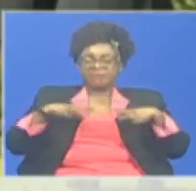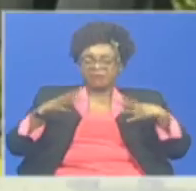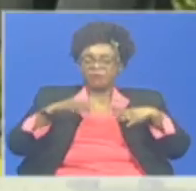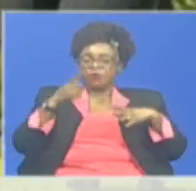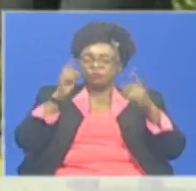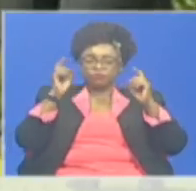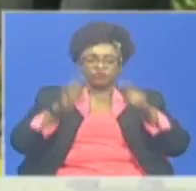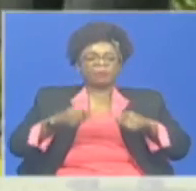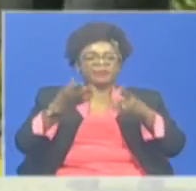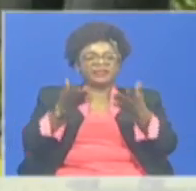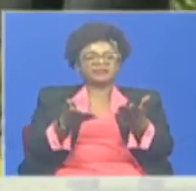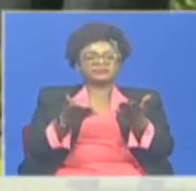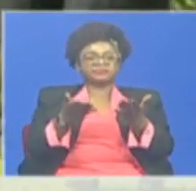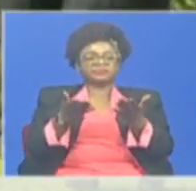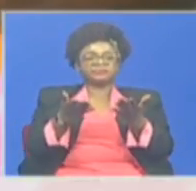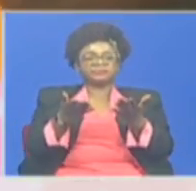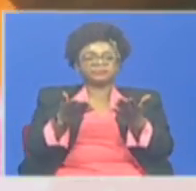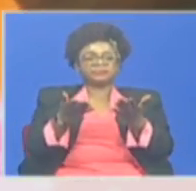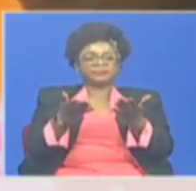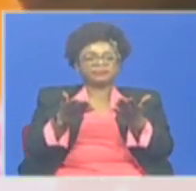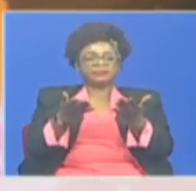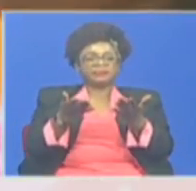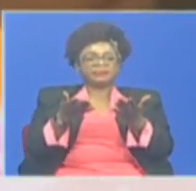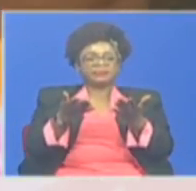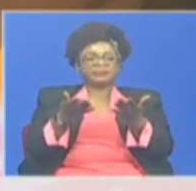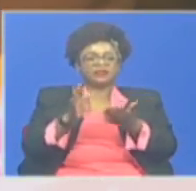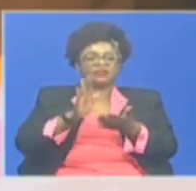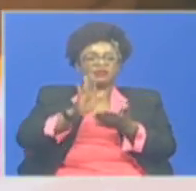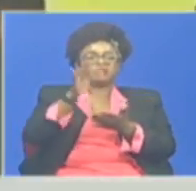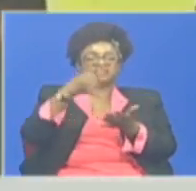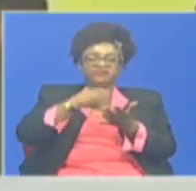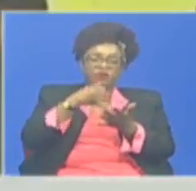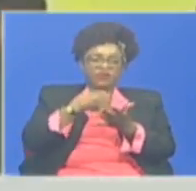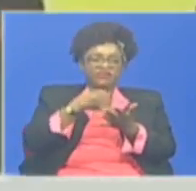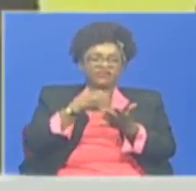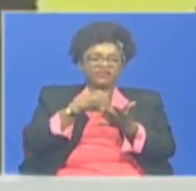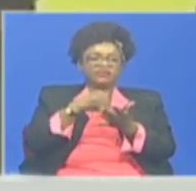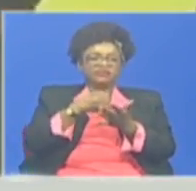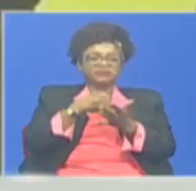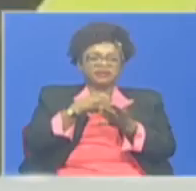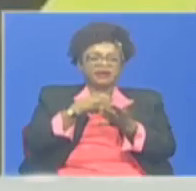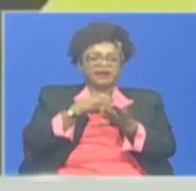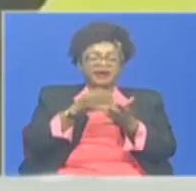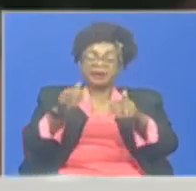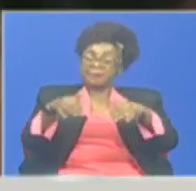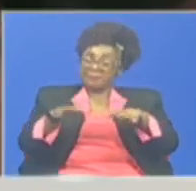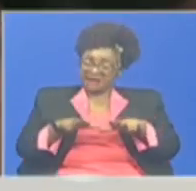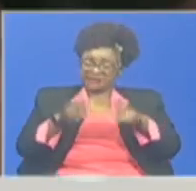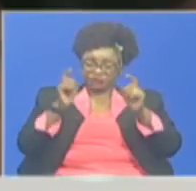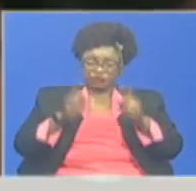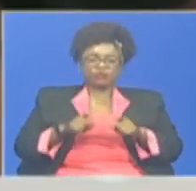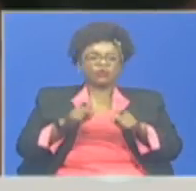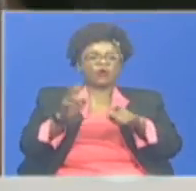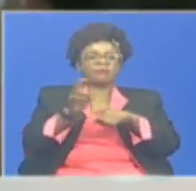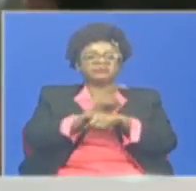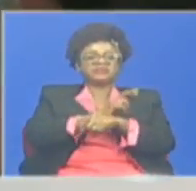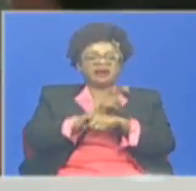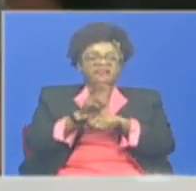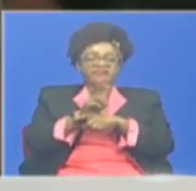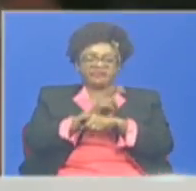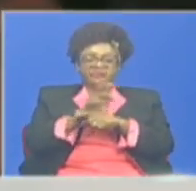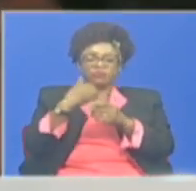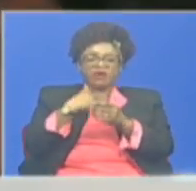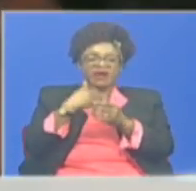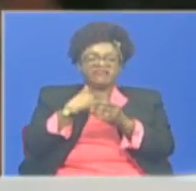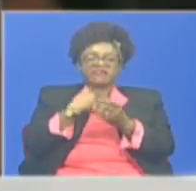same. But even with those involved in the disposal of bodies keen to observe the guidelines, there have been a few